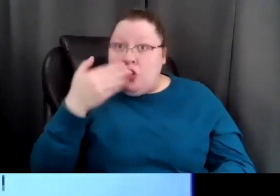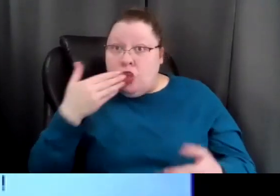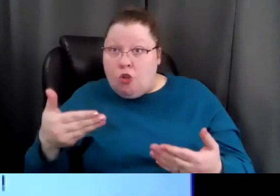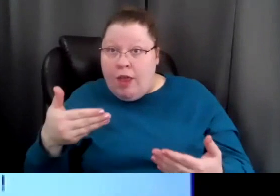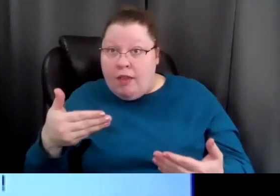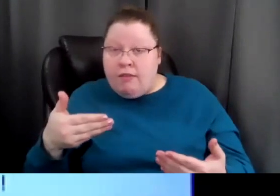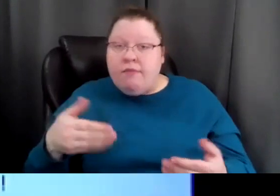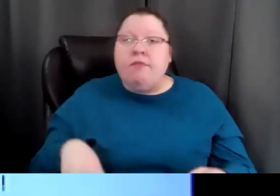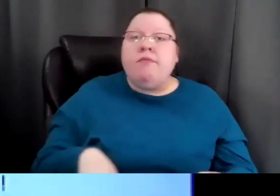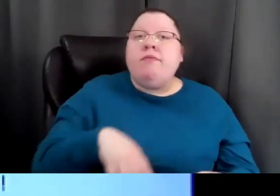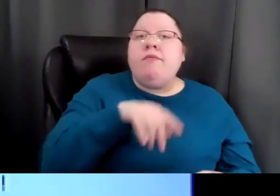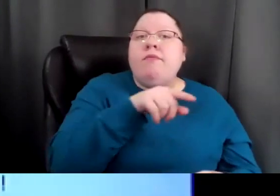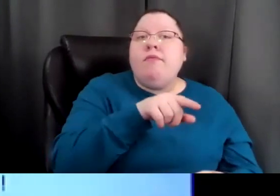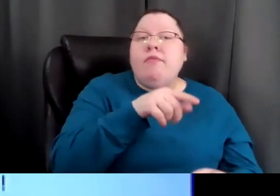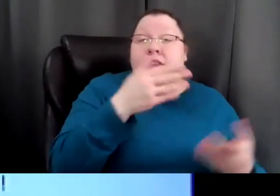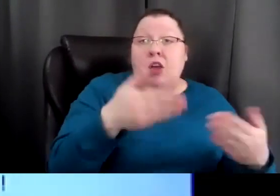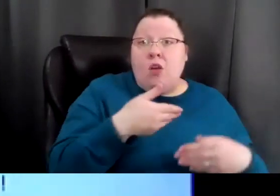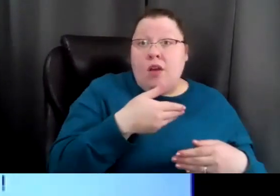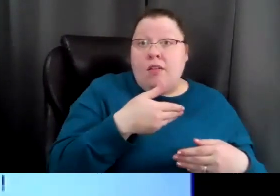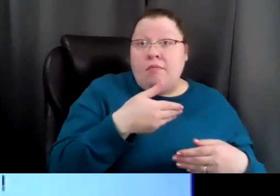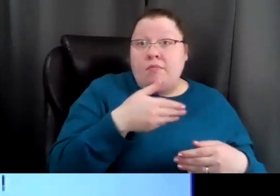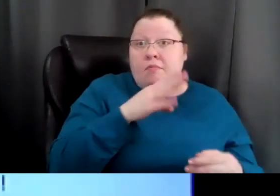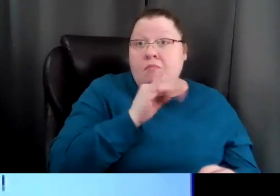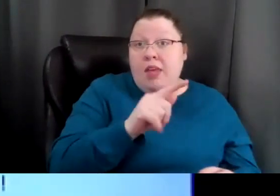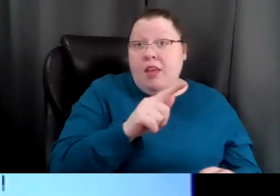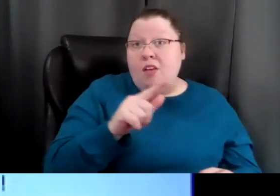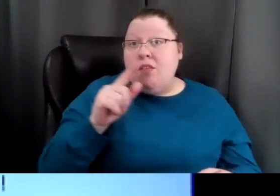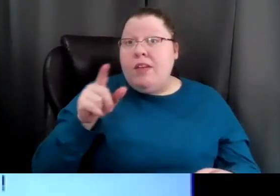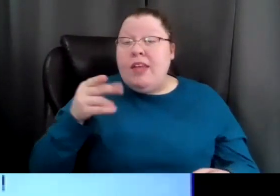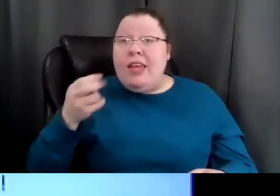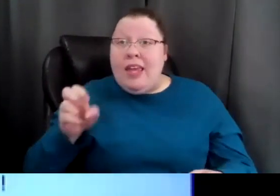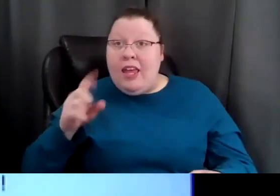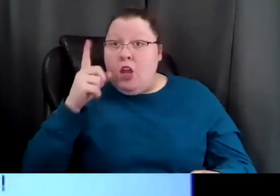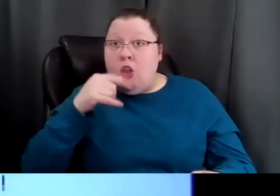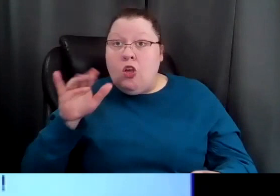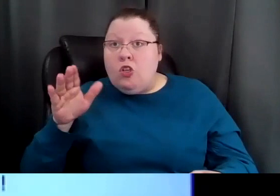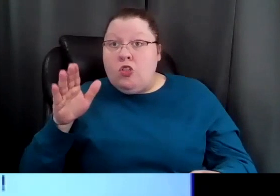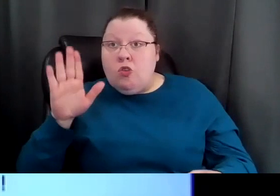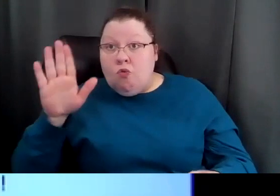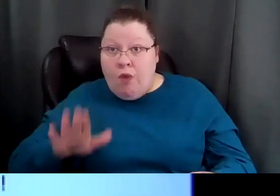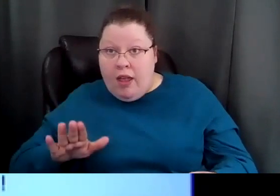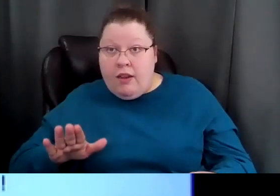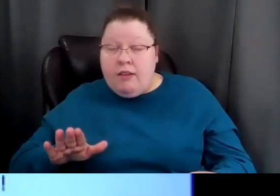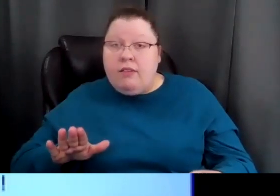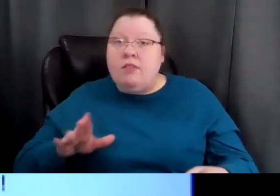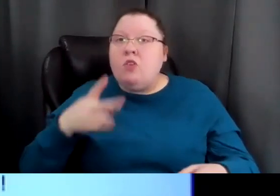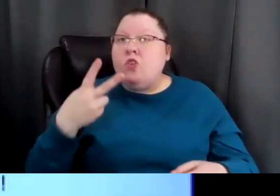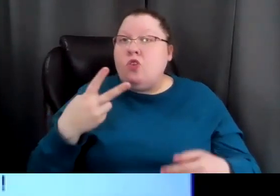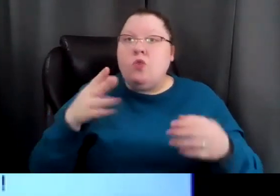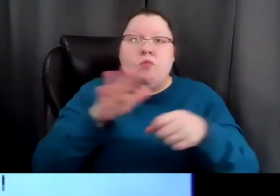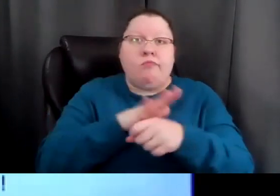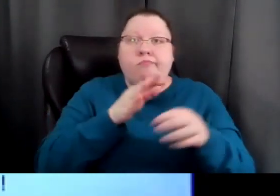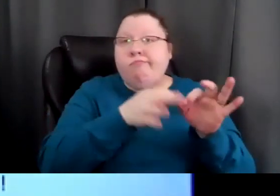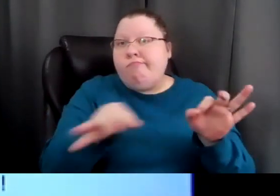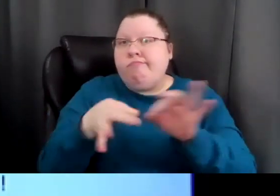out. Here comes Bill. He looks great. 2 complete sentences. You can separate them with a